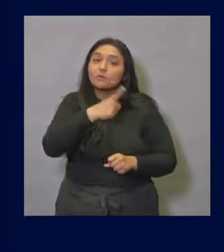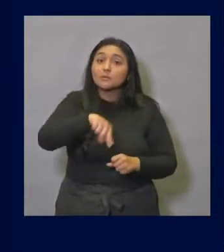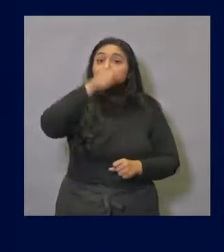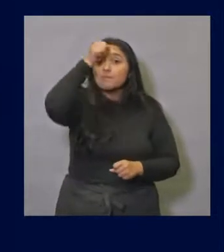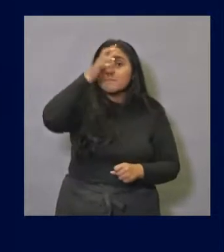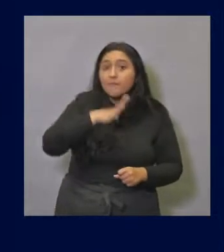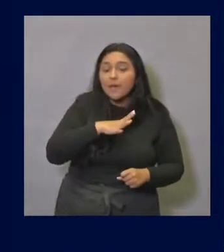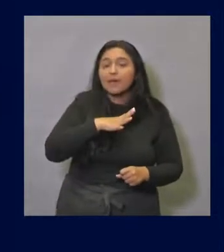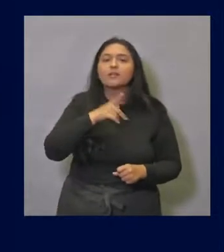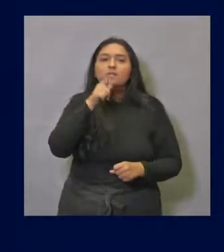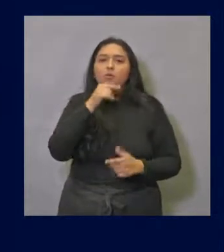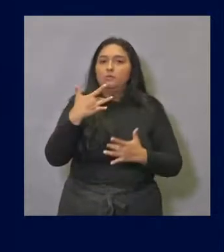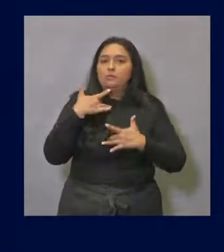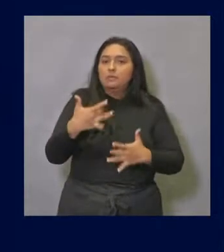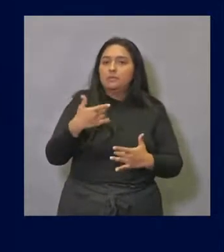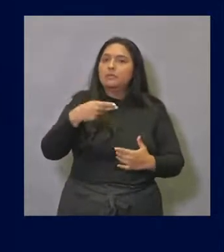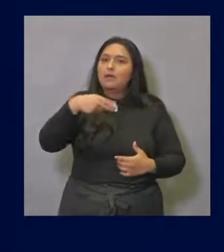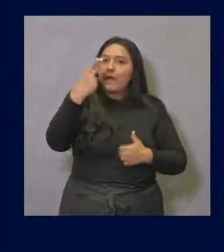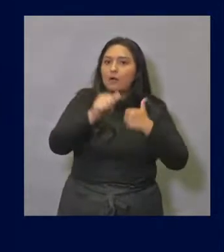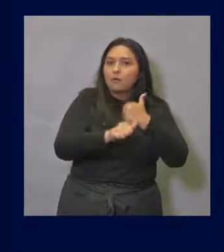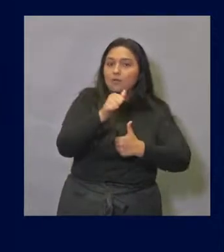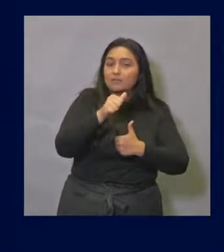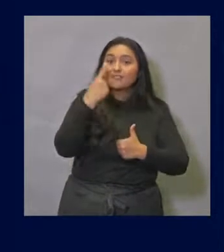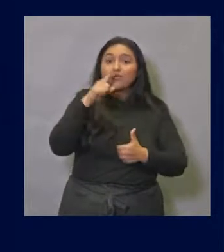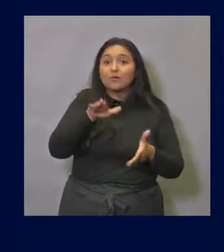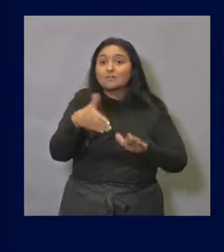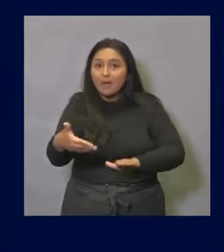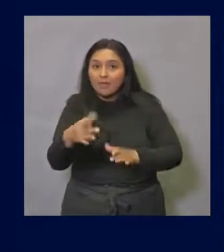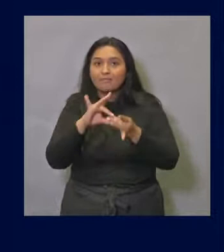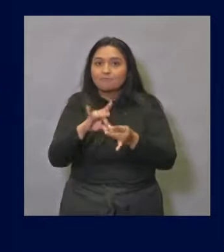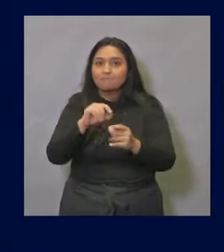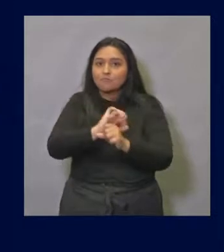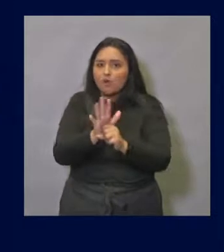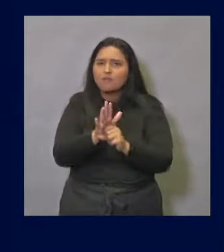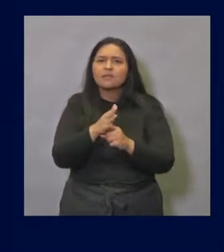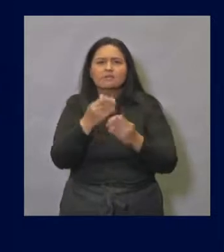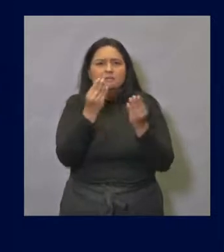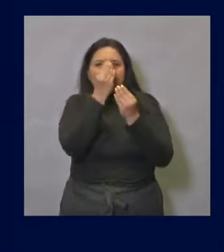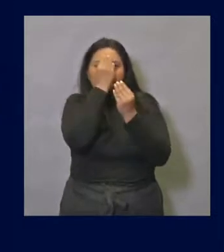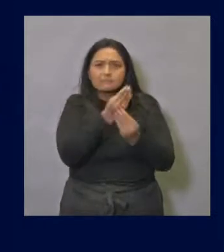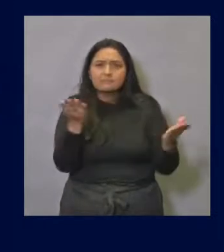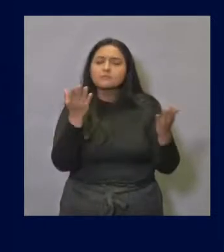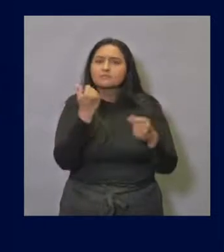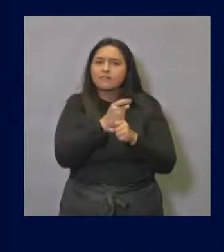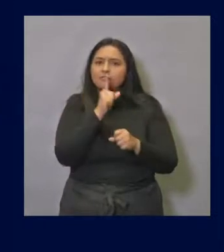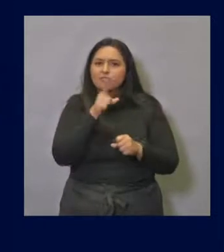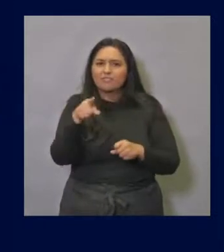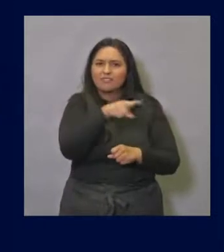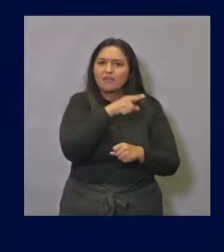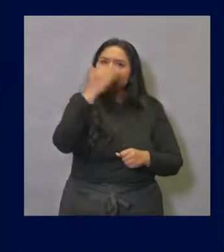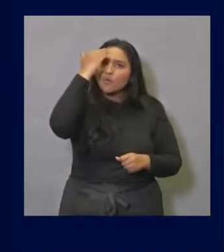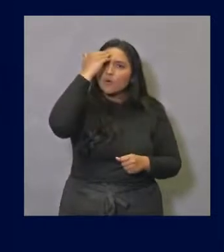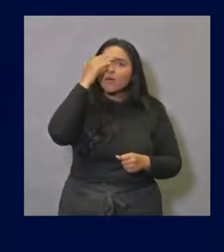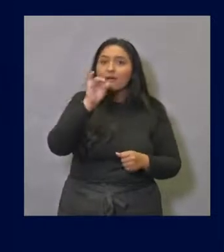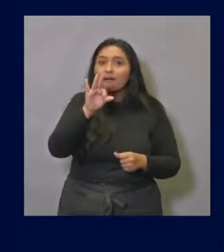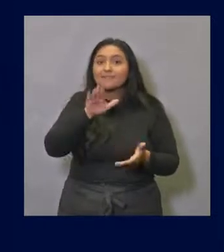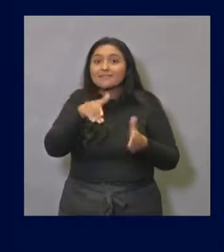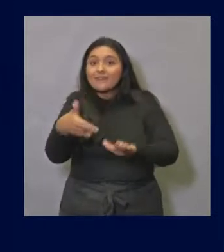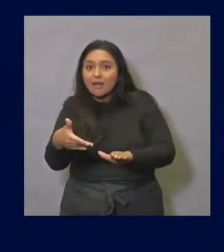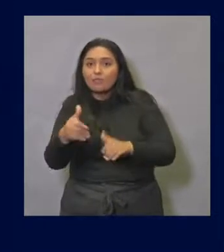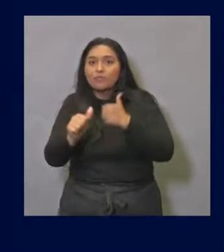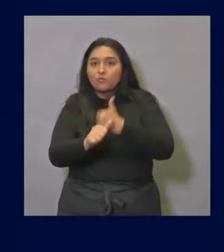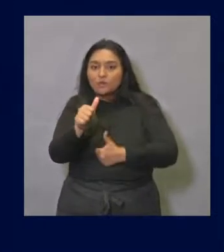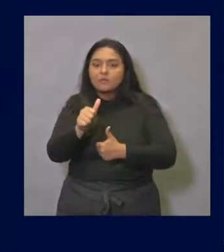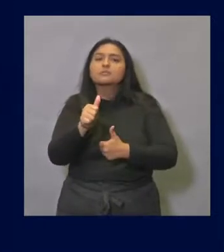chances of dying from COVID-19 are aware of their risk and that we're making it very easy for them to get vaccinated.